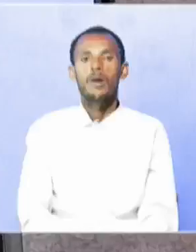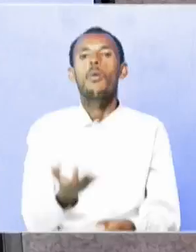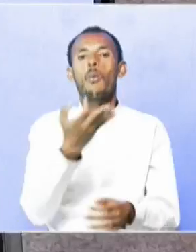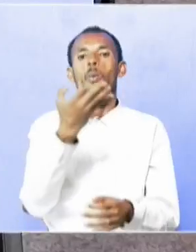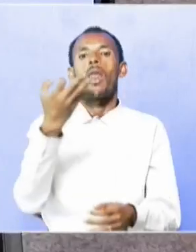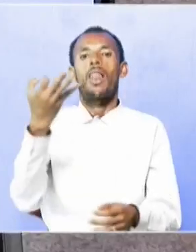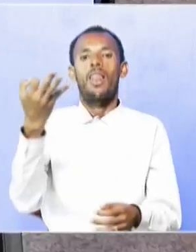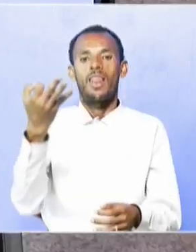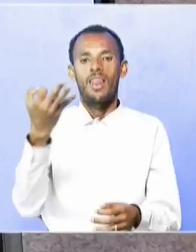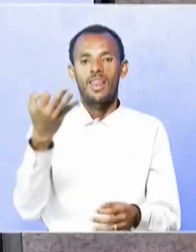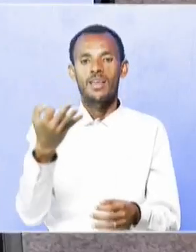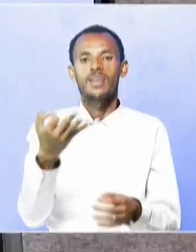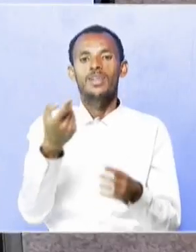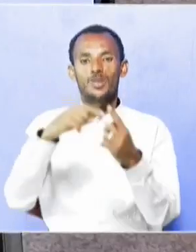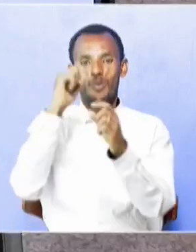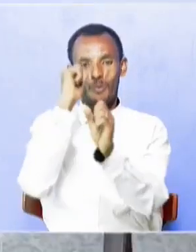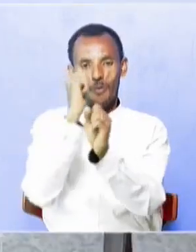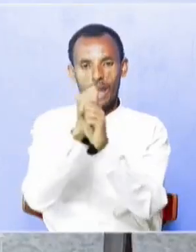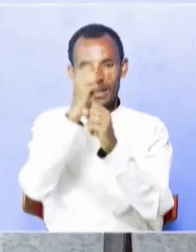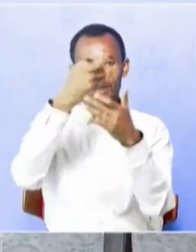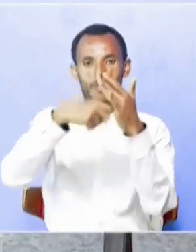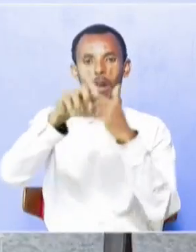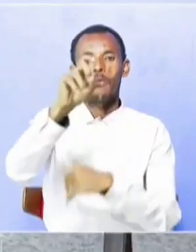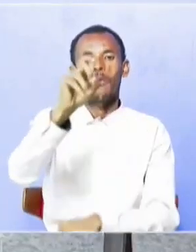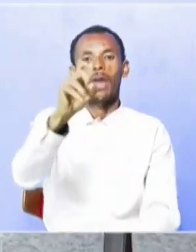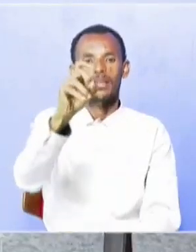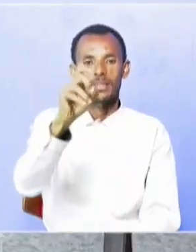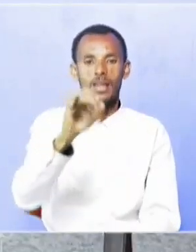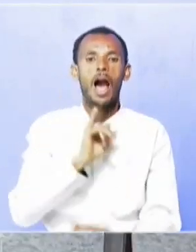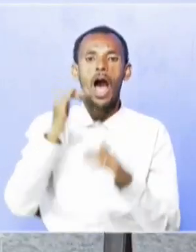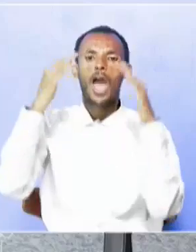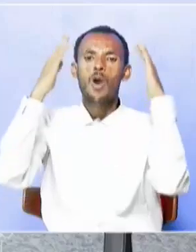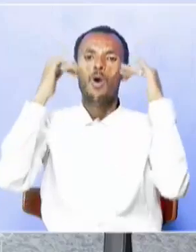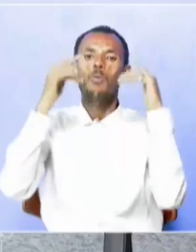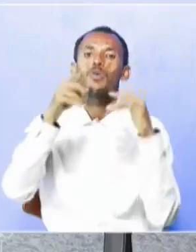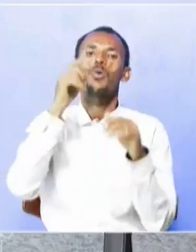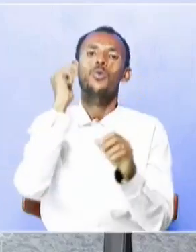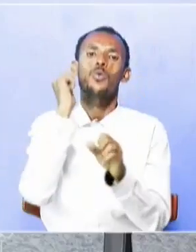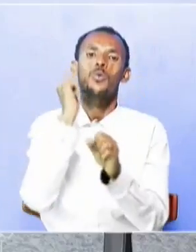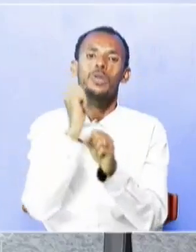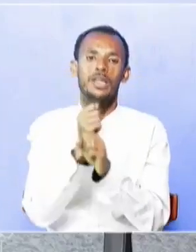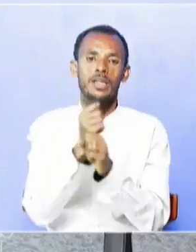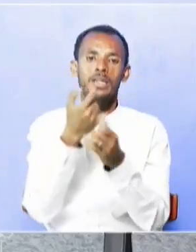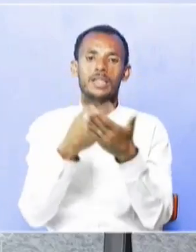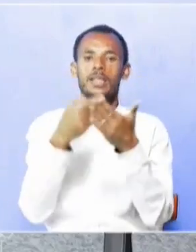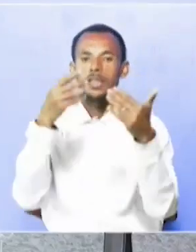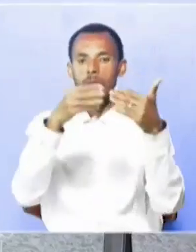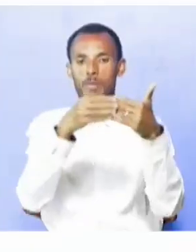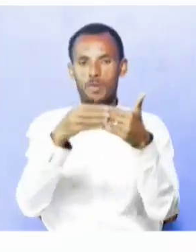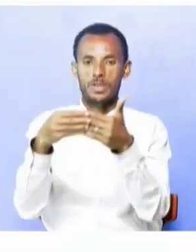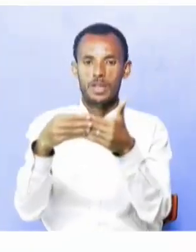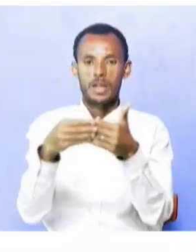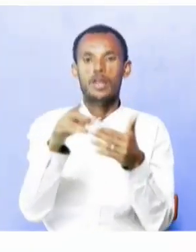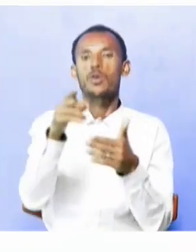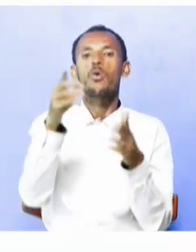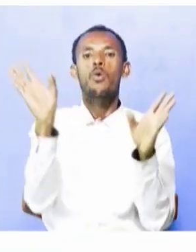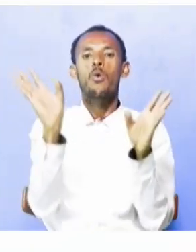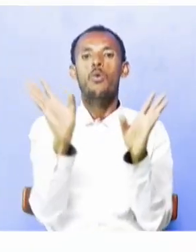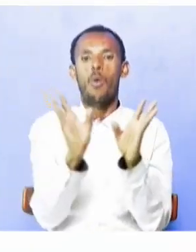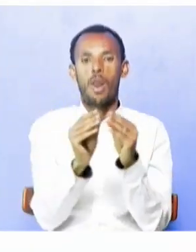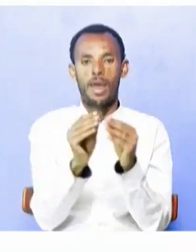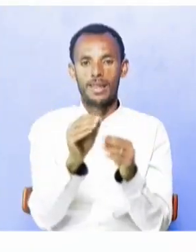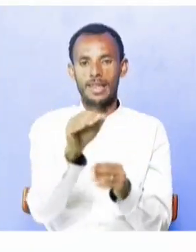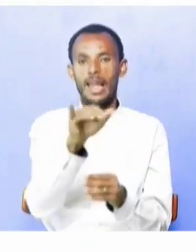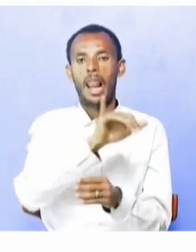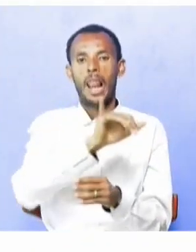Well, to find the value of x, I hope you did this procedure. You collect like